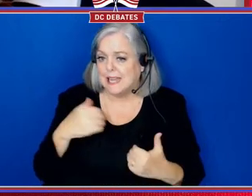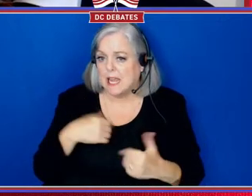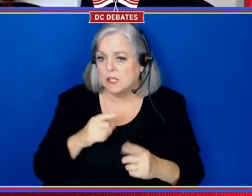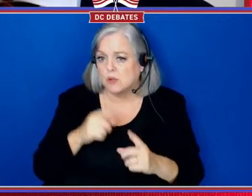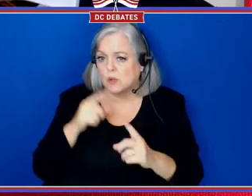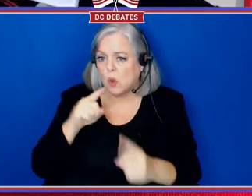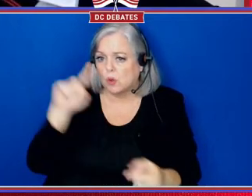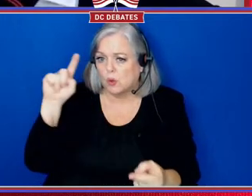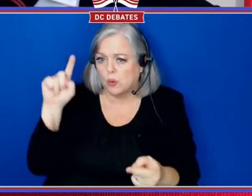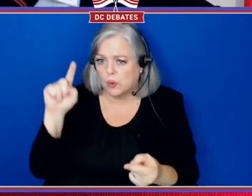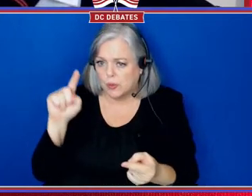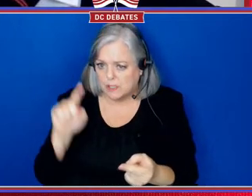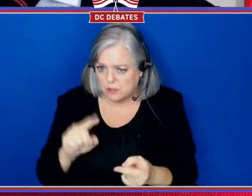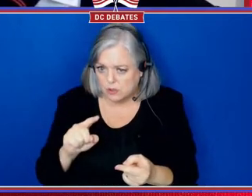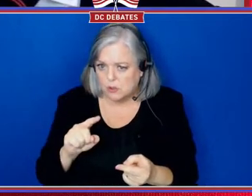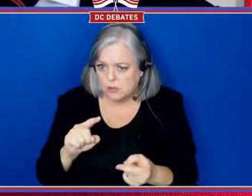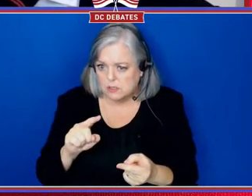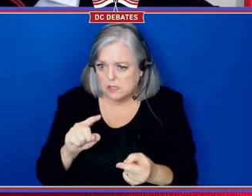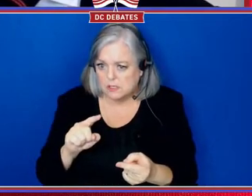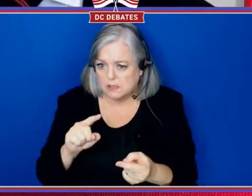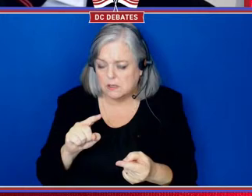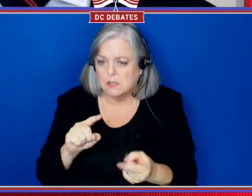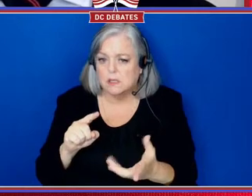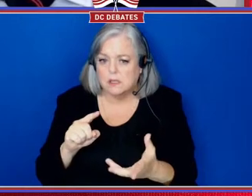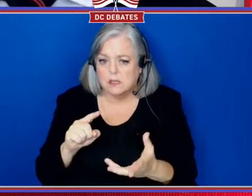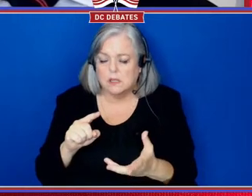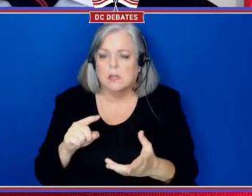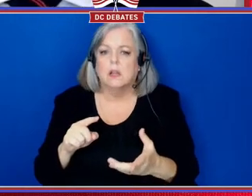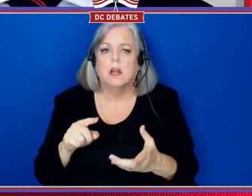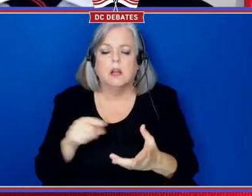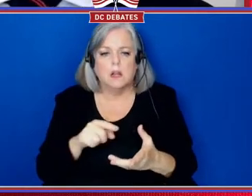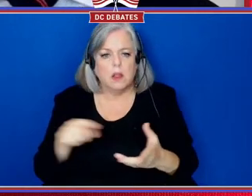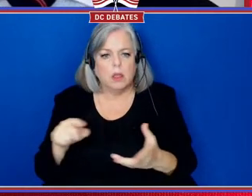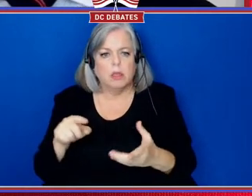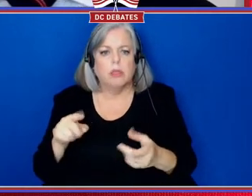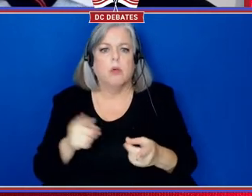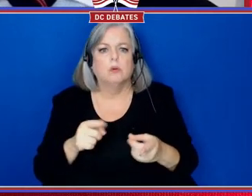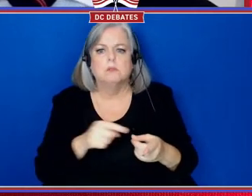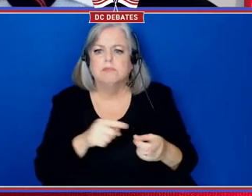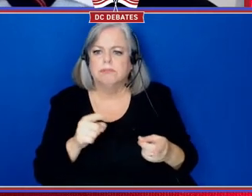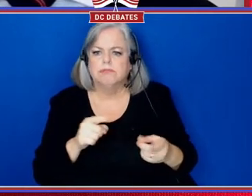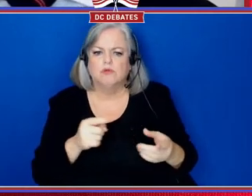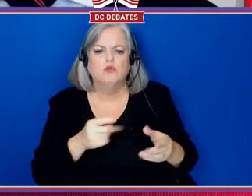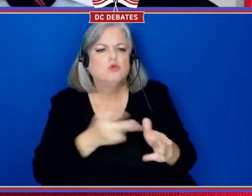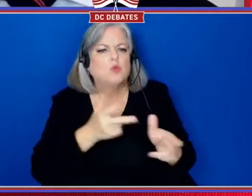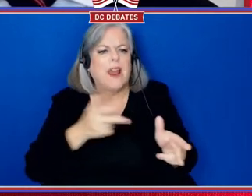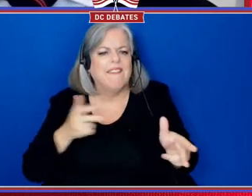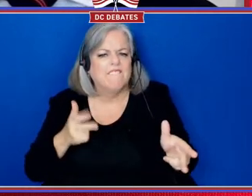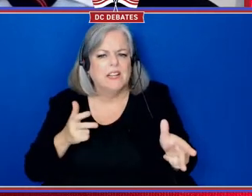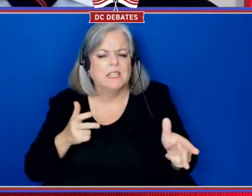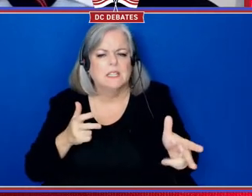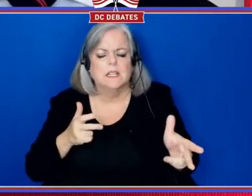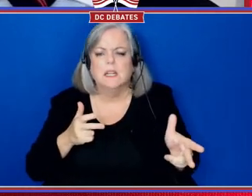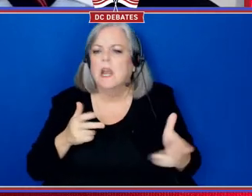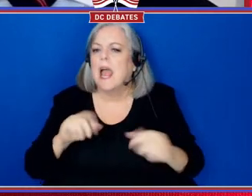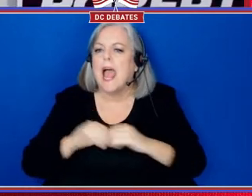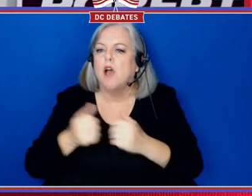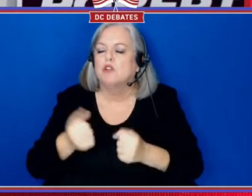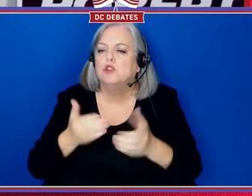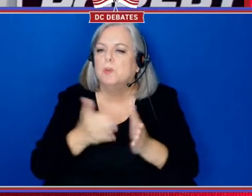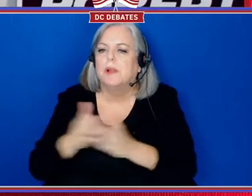reduce our impact on climate and our traffic. What would you do to cut down on the number of car trips made in DC?